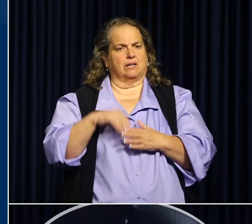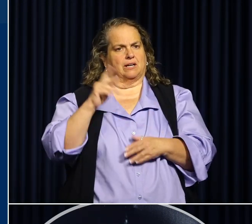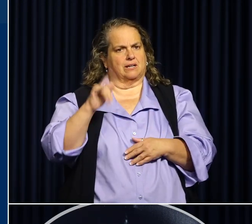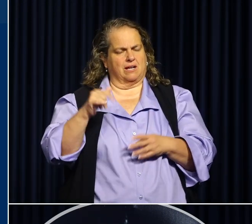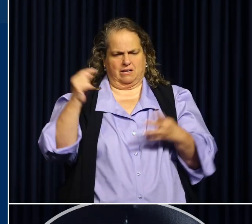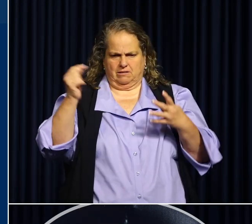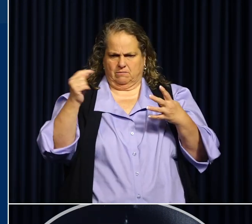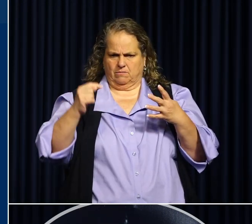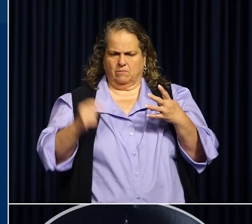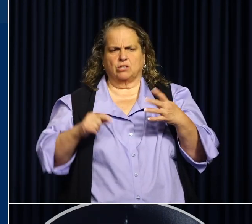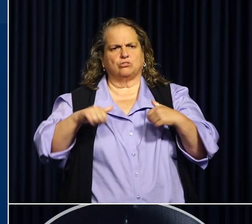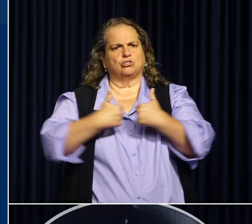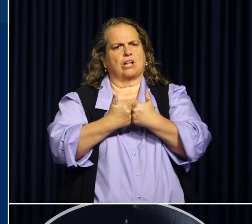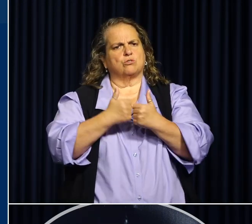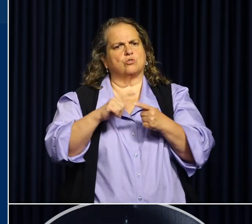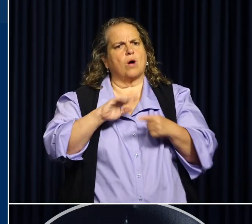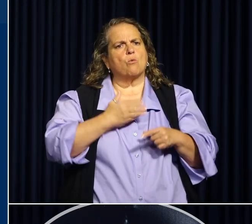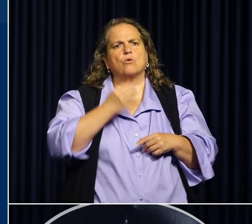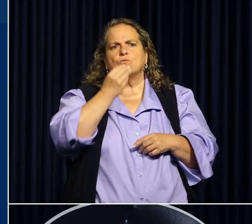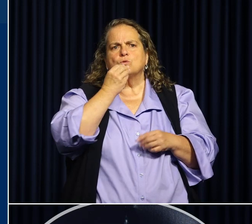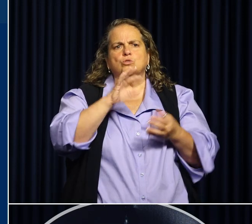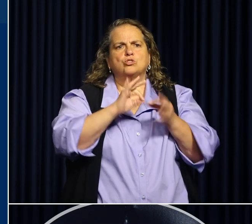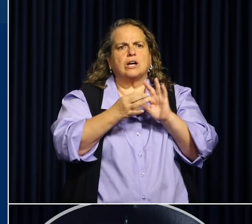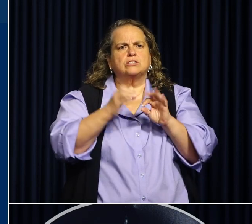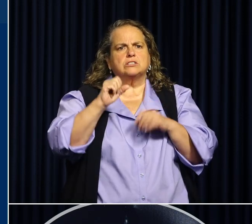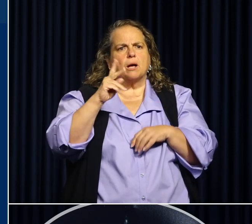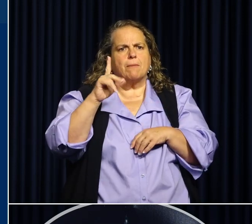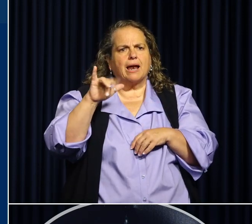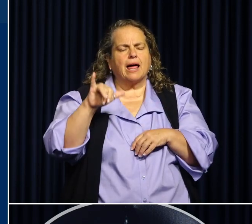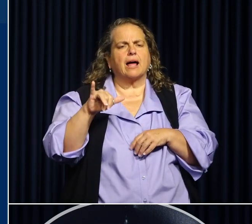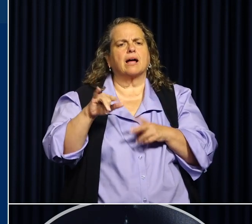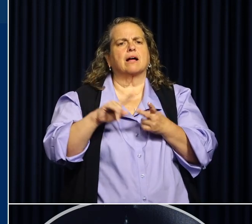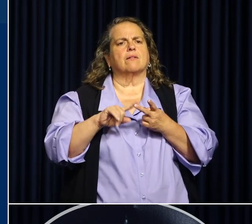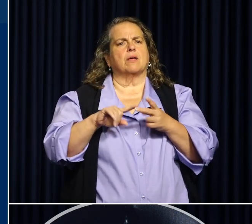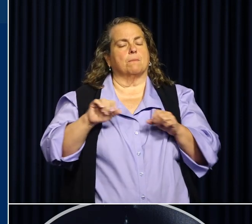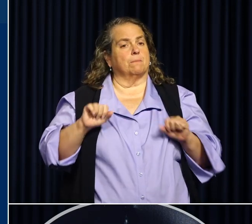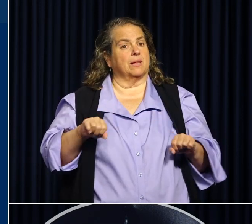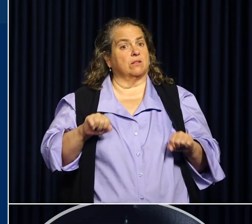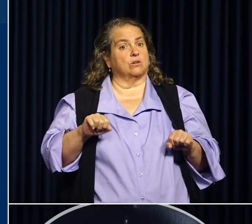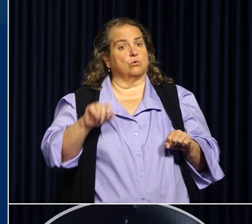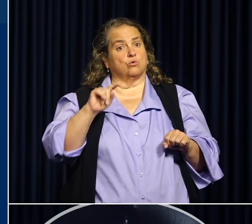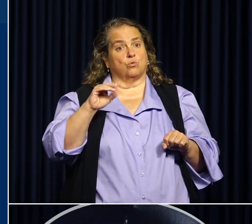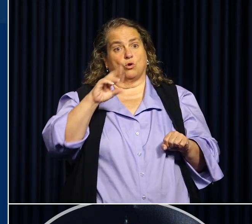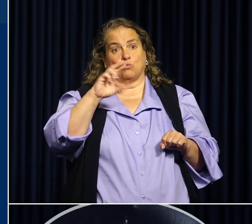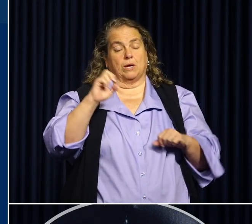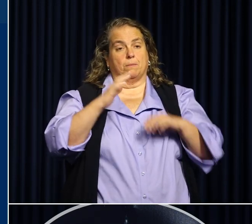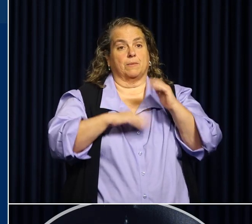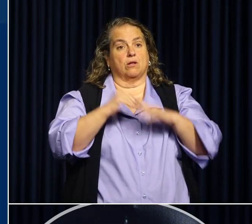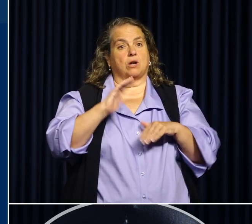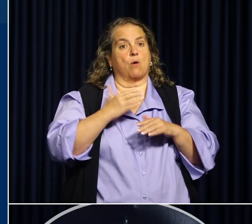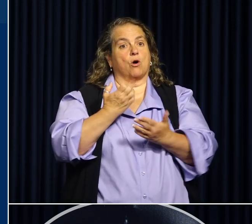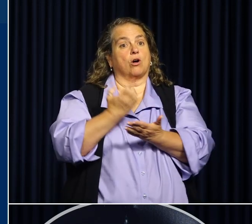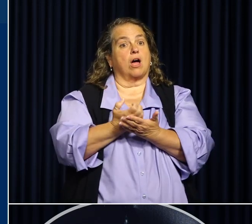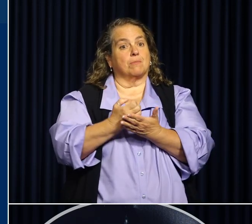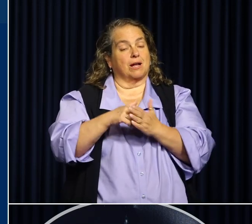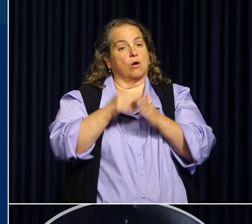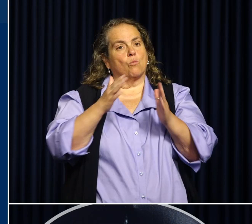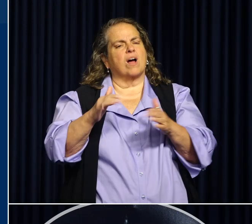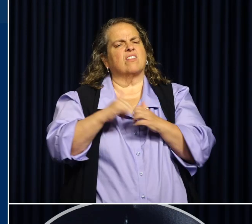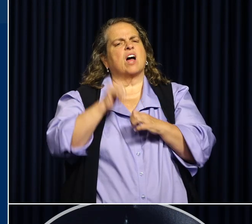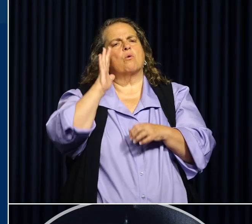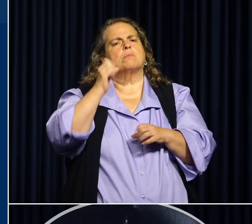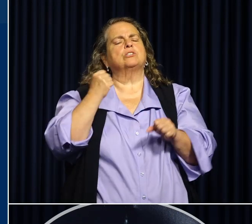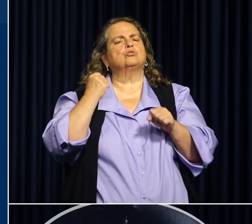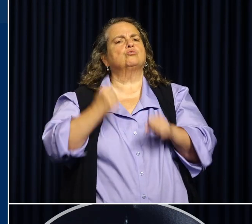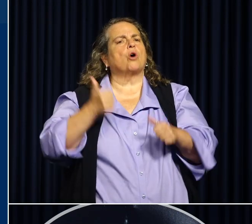Kentucky, the challenges to our food chain supply, the ability to rebuild our economy in a way that's going to be more resilient